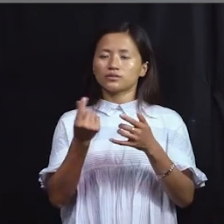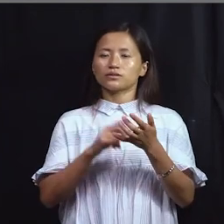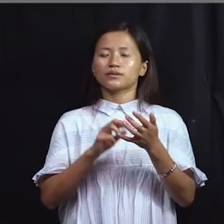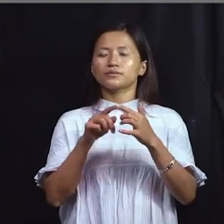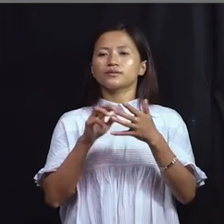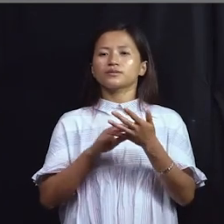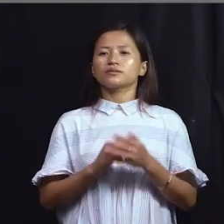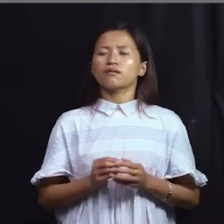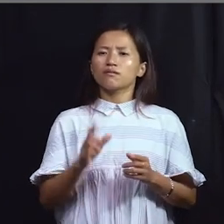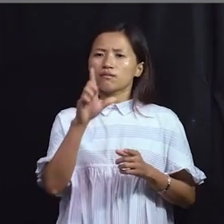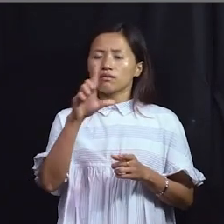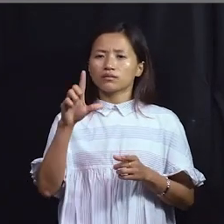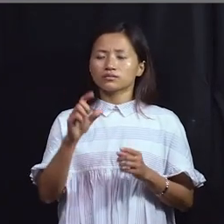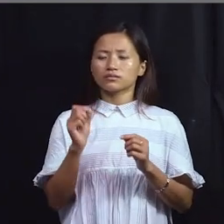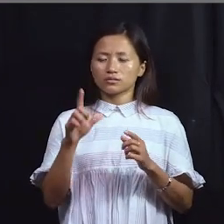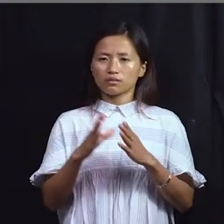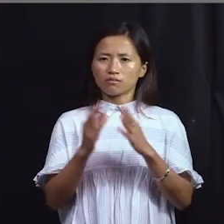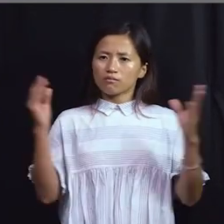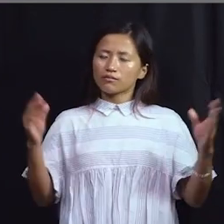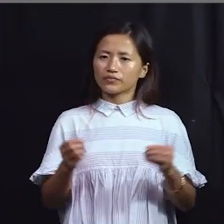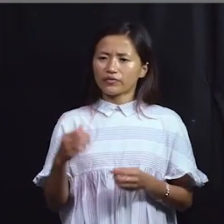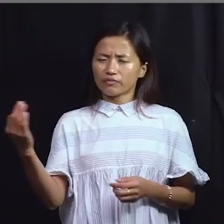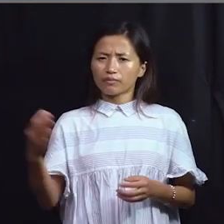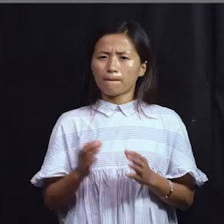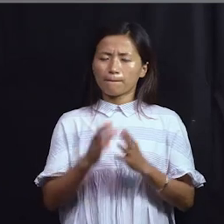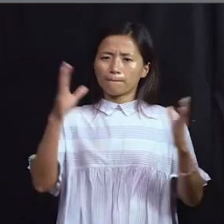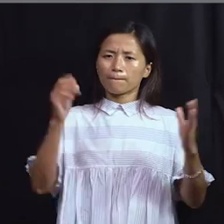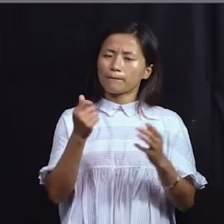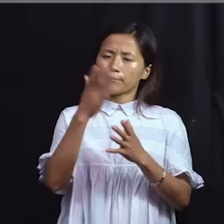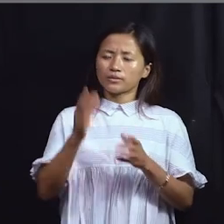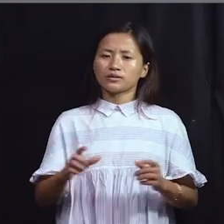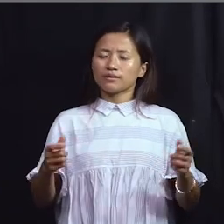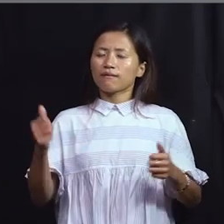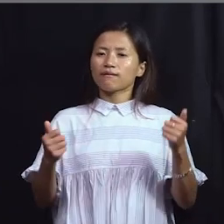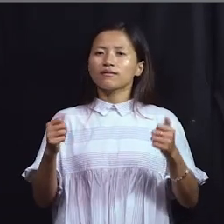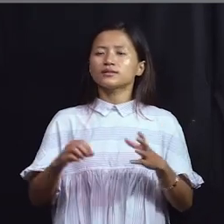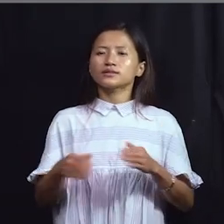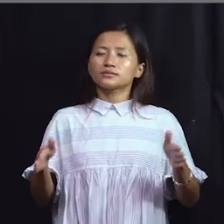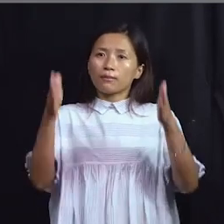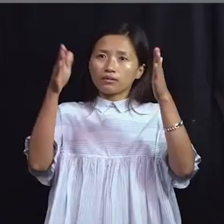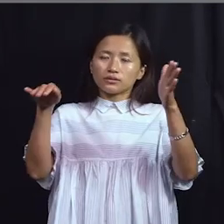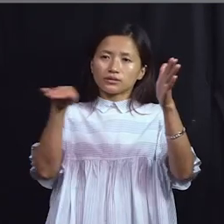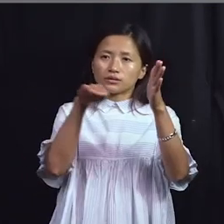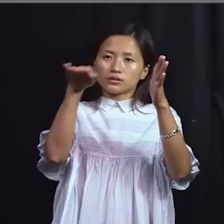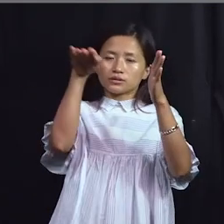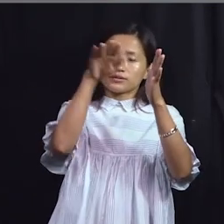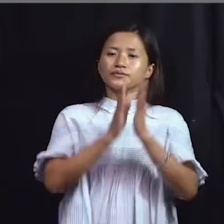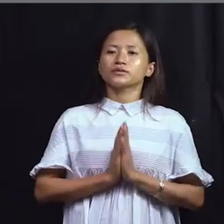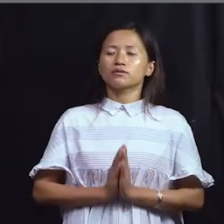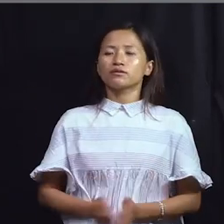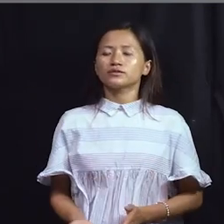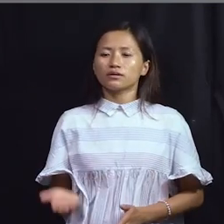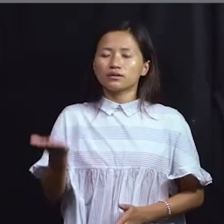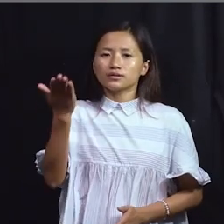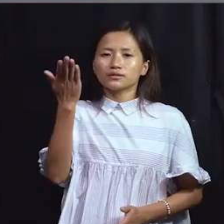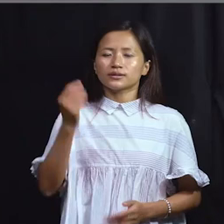people. Luxurious cars, number one, luxurious buildings, so and so forth. So when large or higher